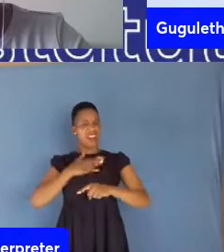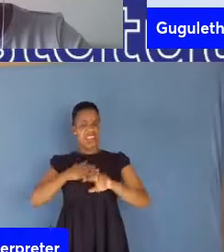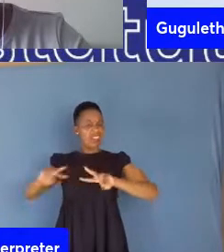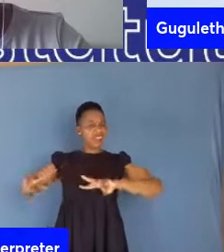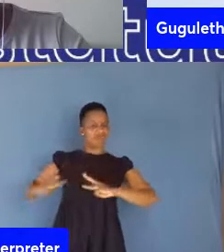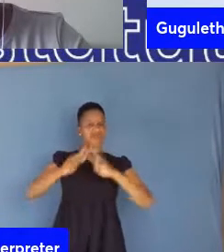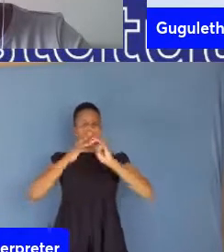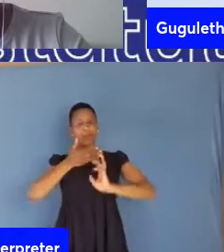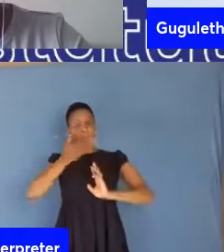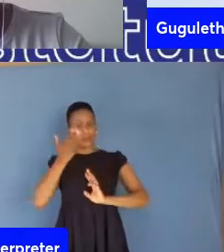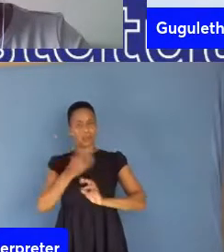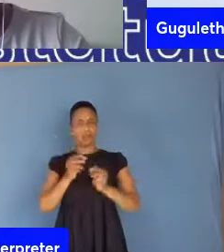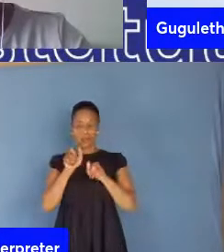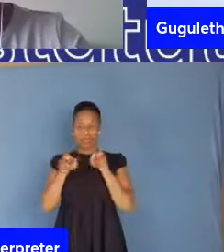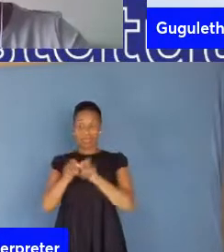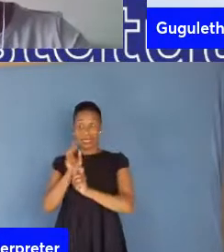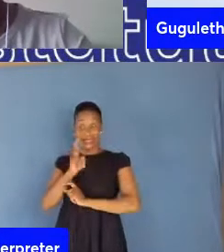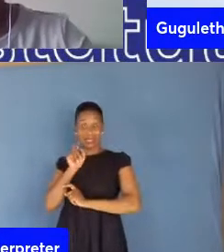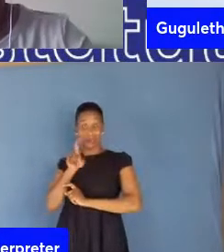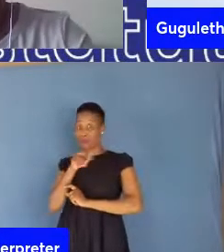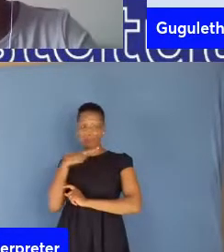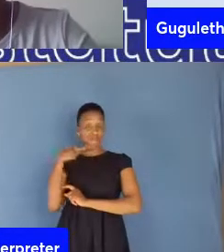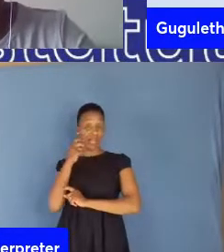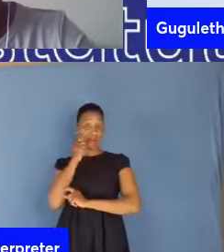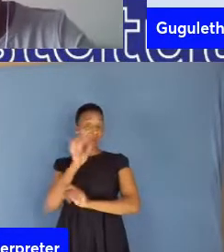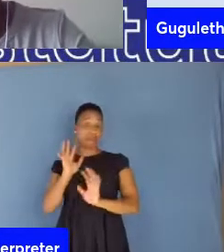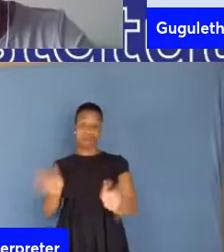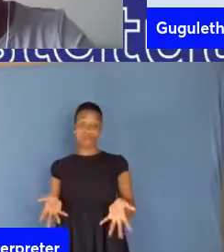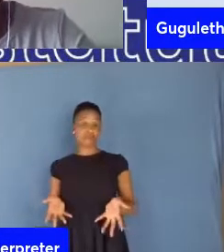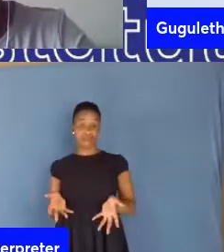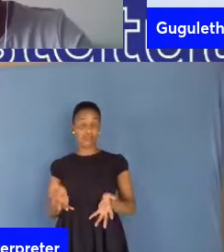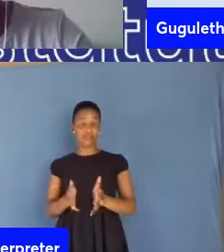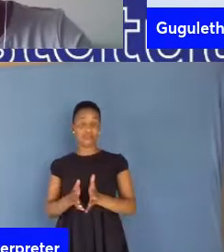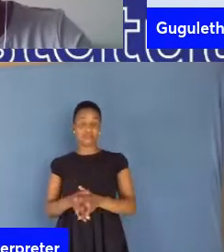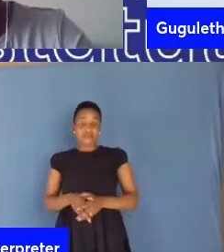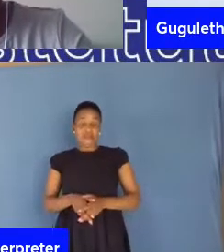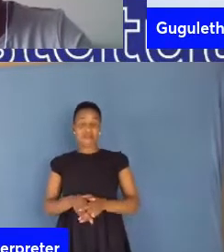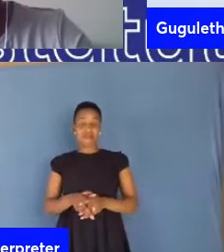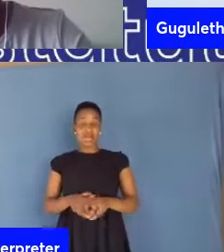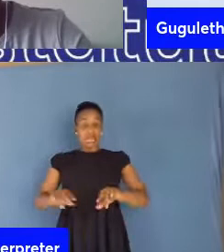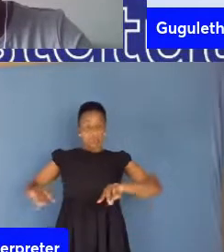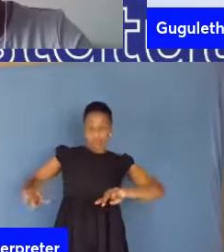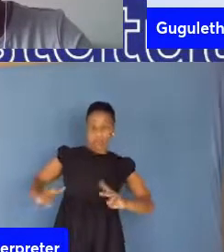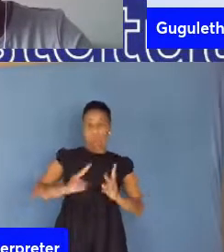man. Violence, unfortunately, is seen as the only,